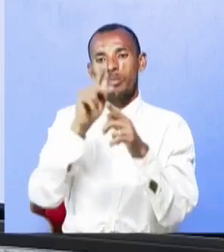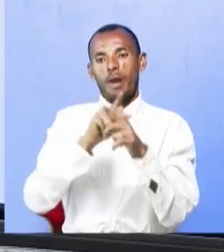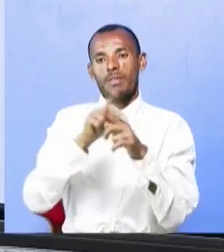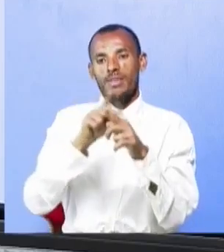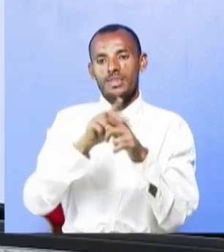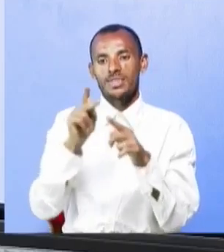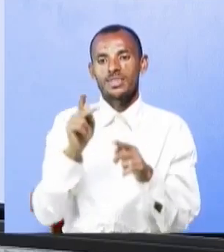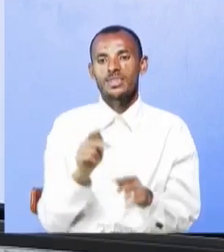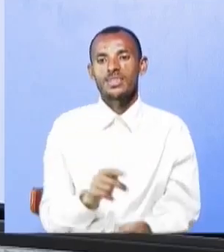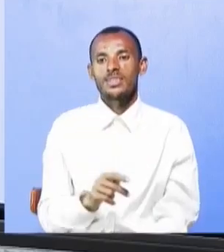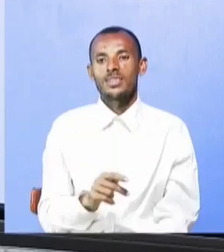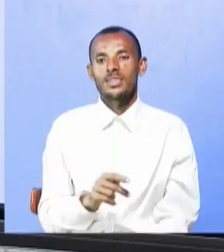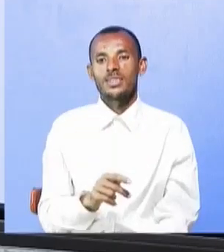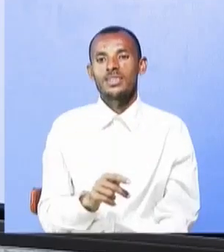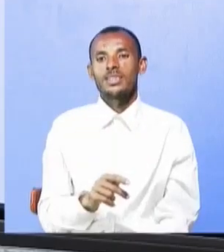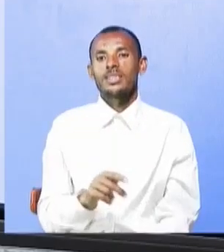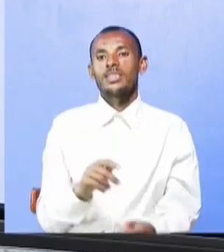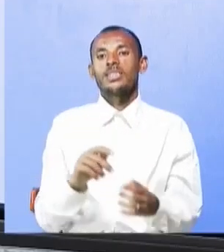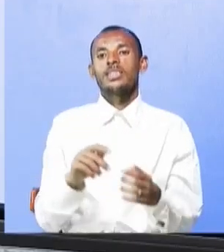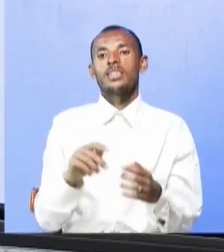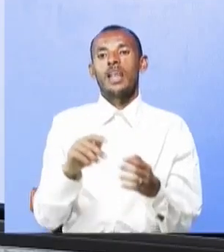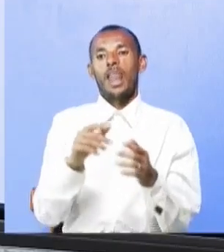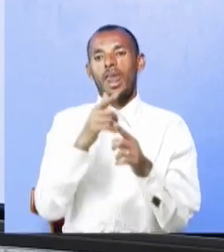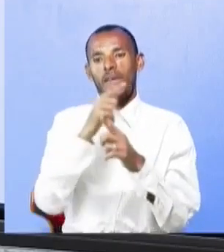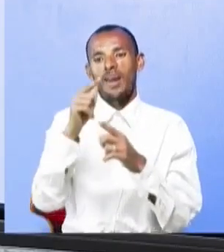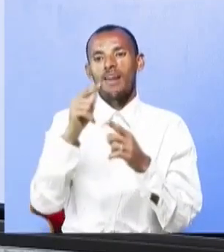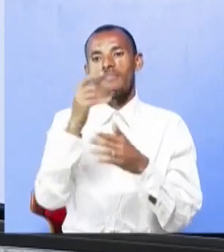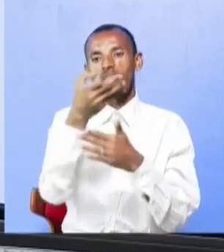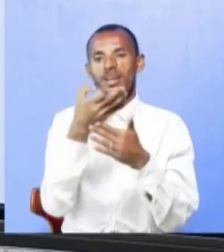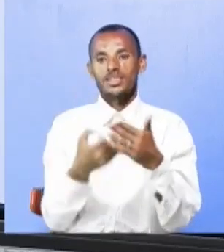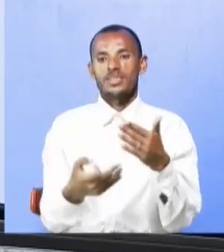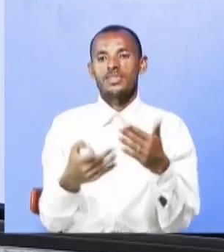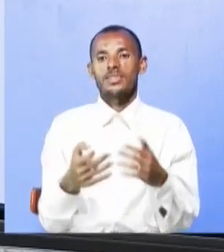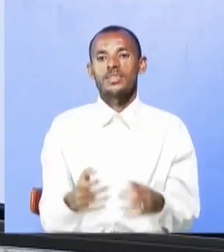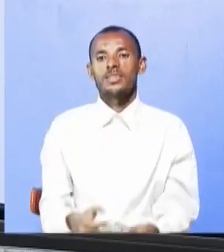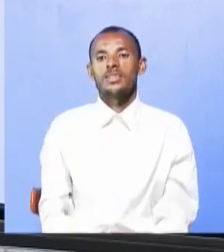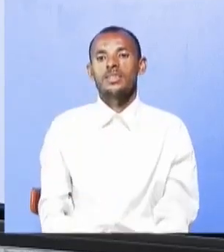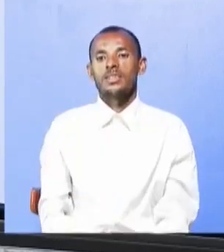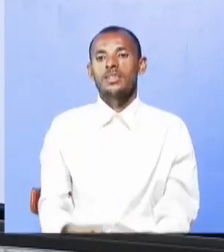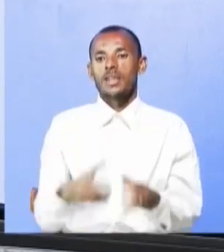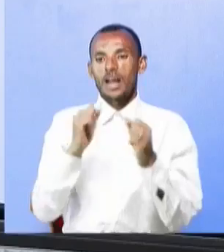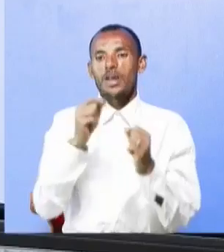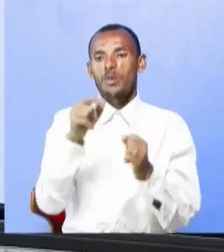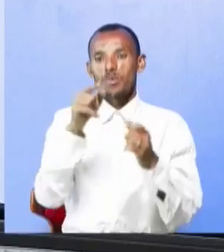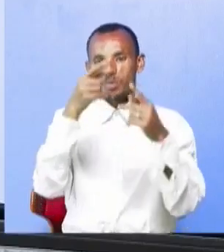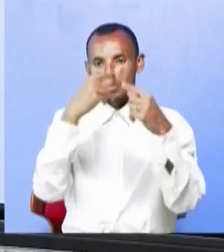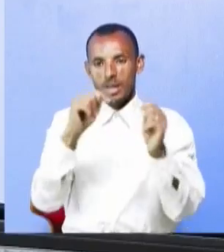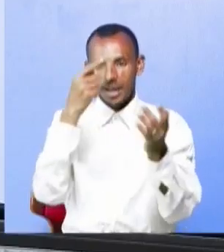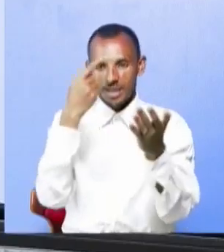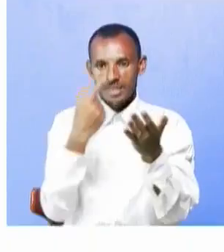practice a certain linear function. Okay, can you try this one?